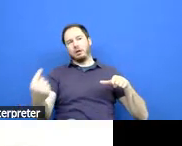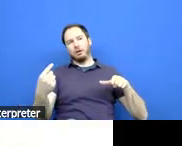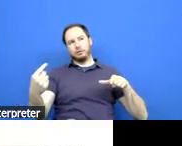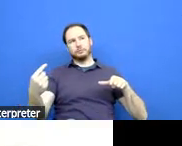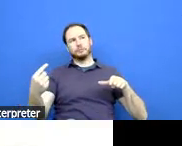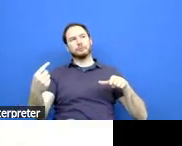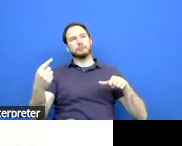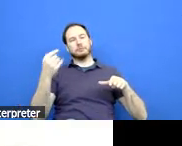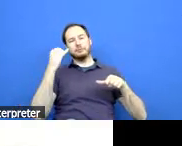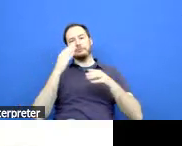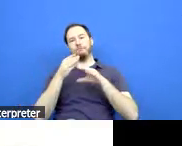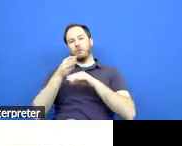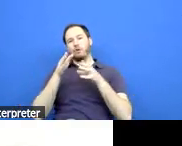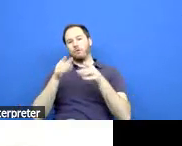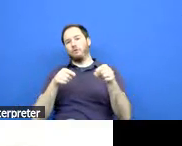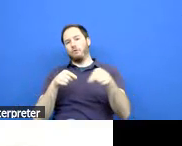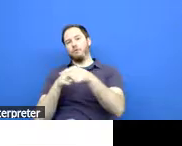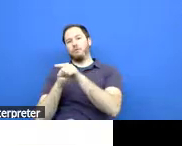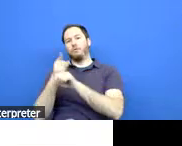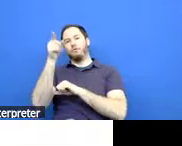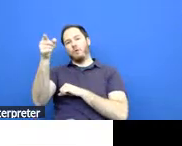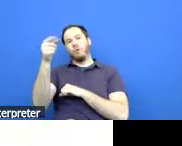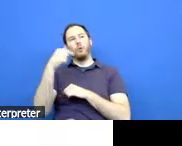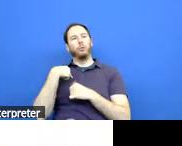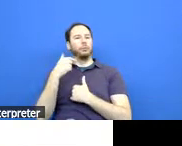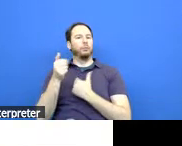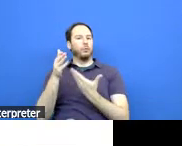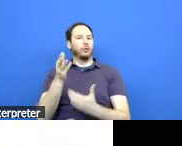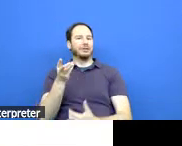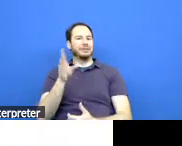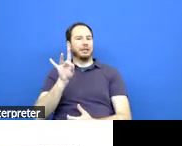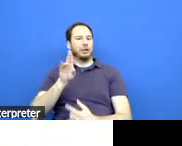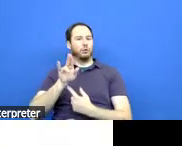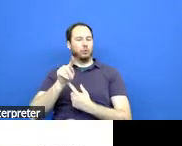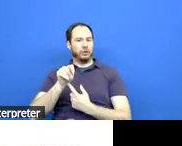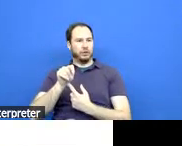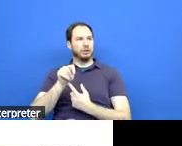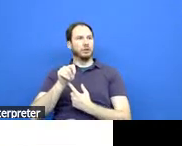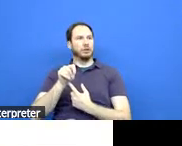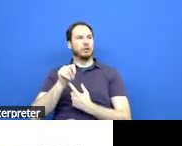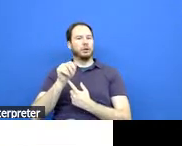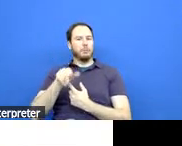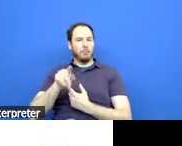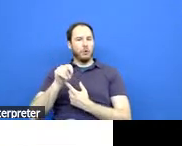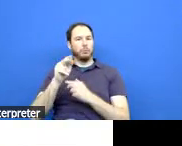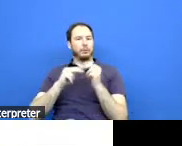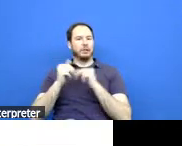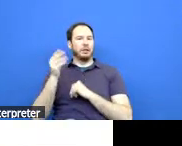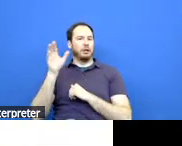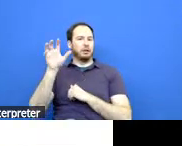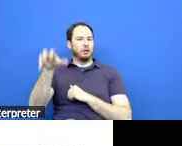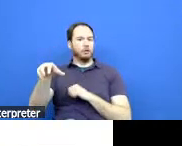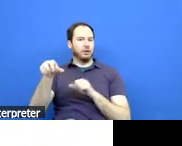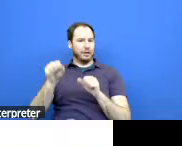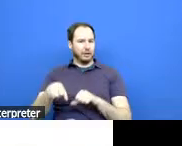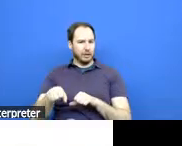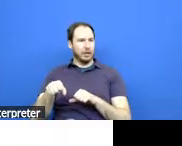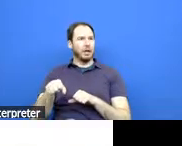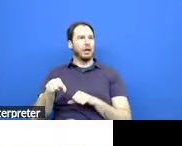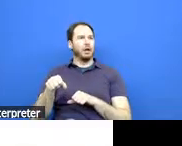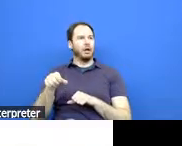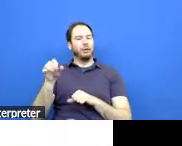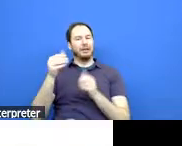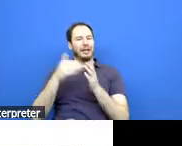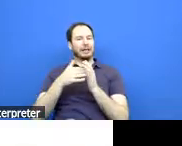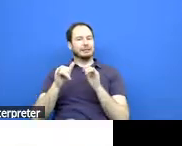that existing roadway there, there's a proposed 68-unit apartment building there as well. That's kind of sitting on the